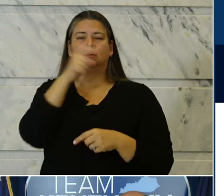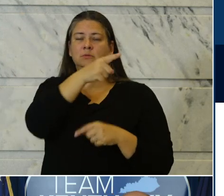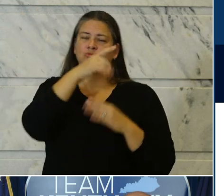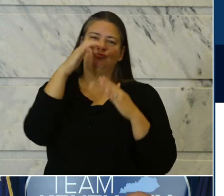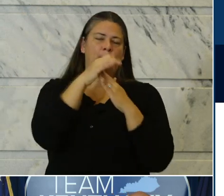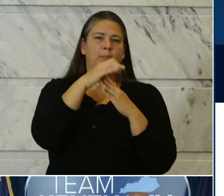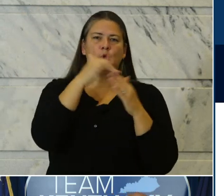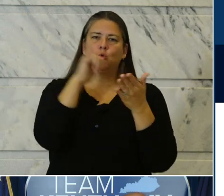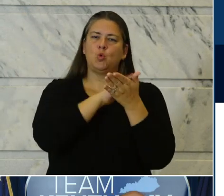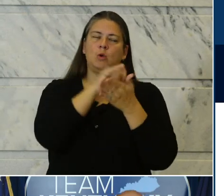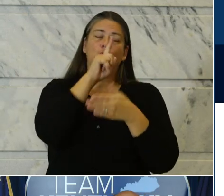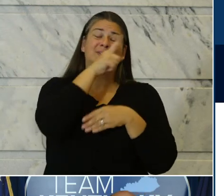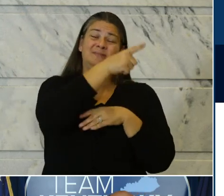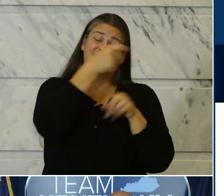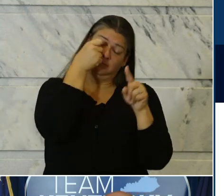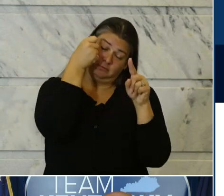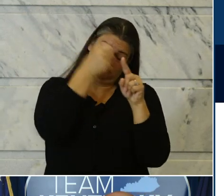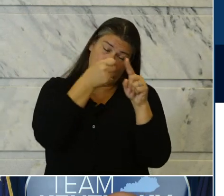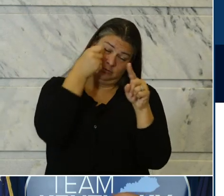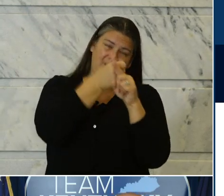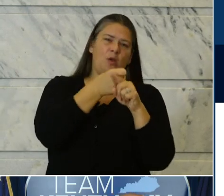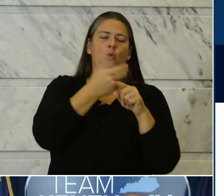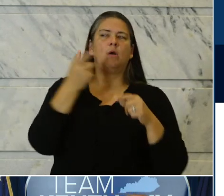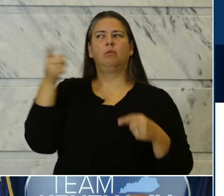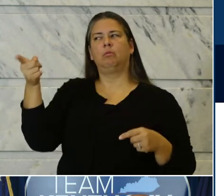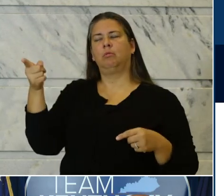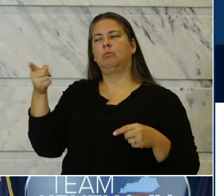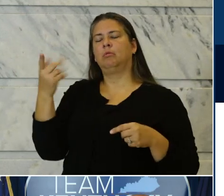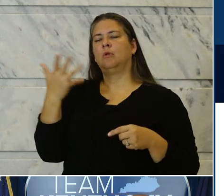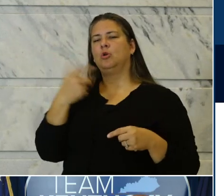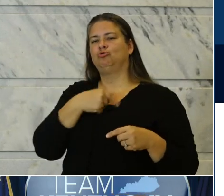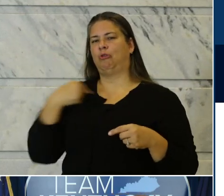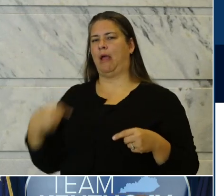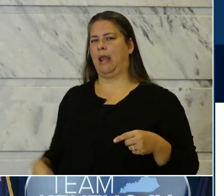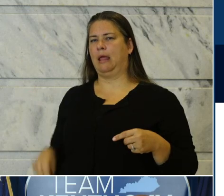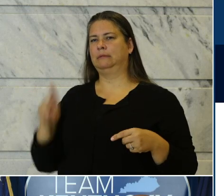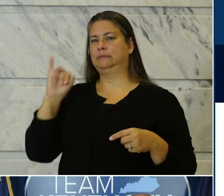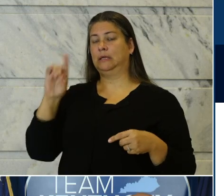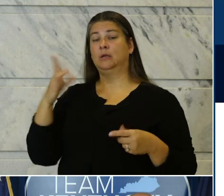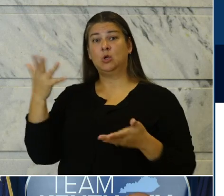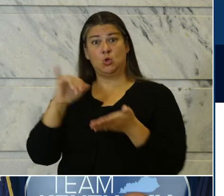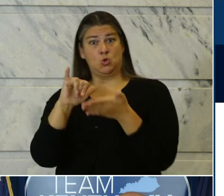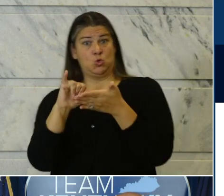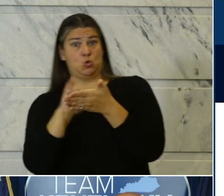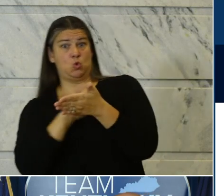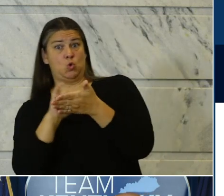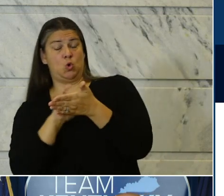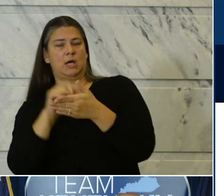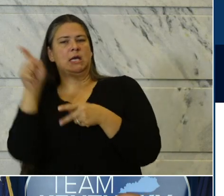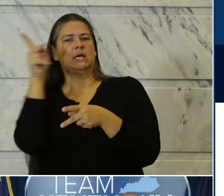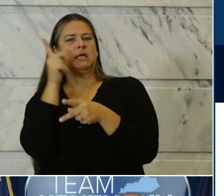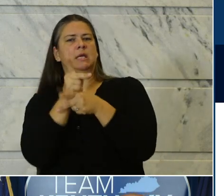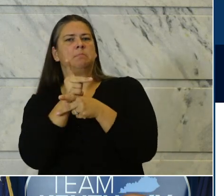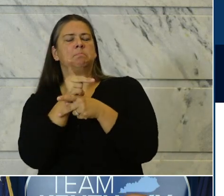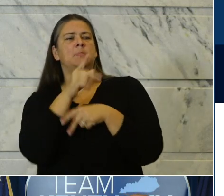world, other than maybe Wuhan in the very beginning. New York has still managed to keep their disease burden relatively low, but even